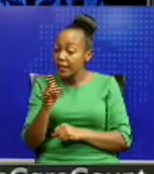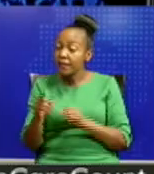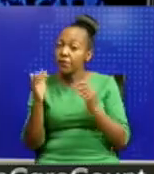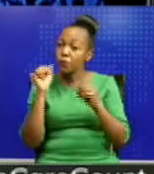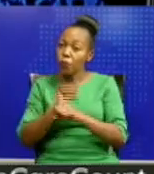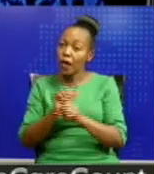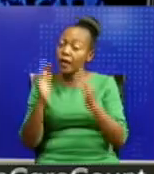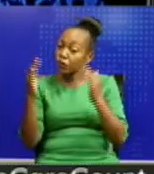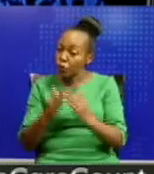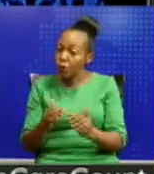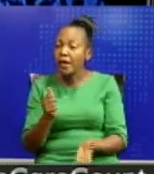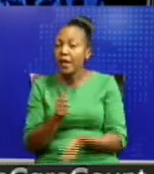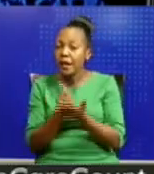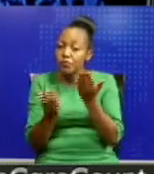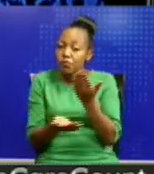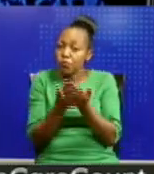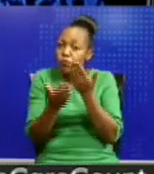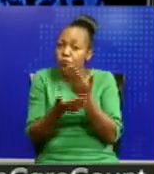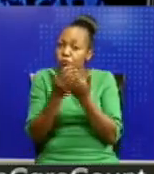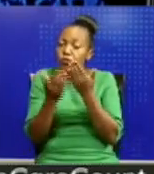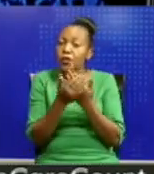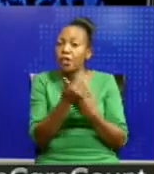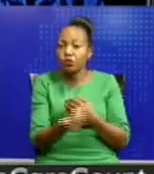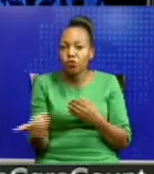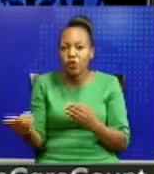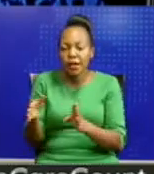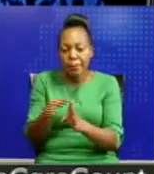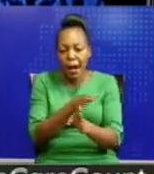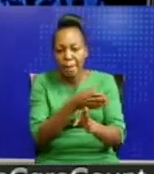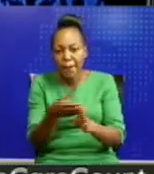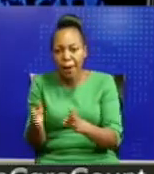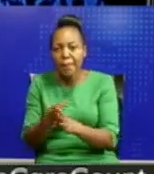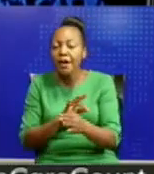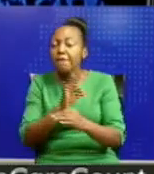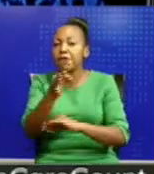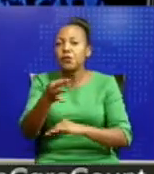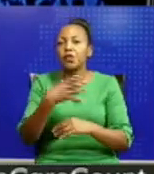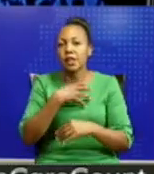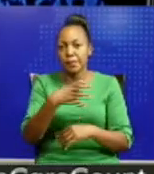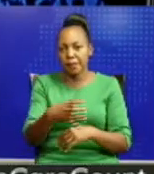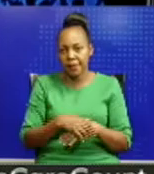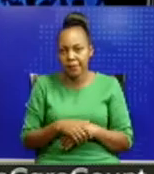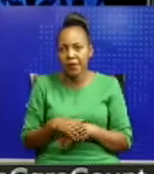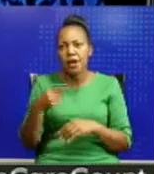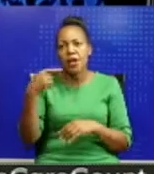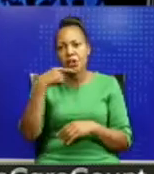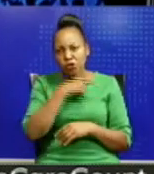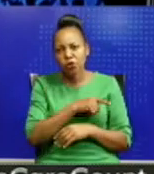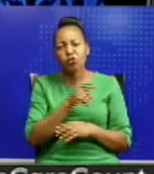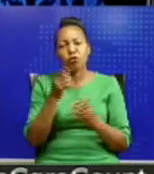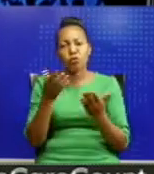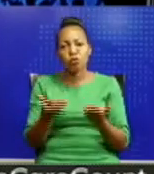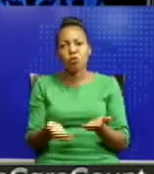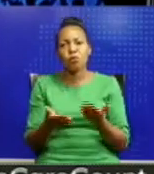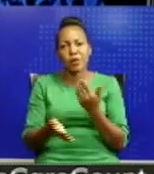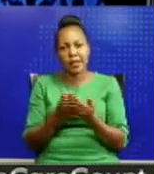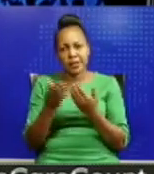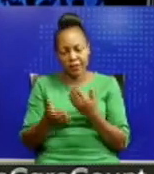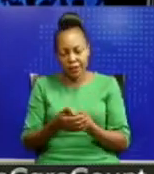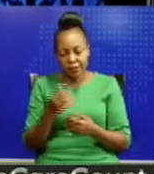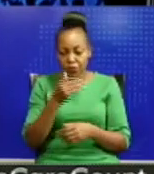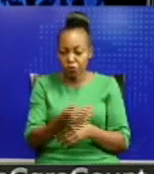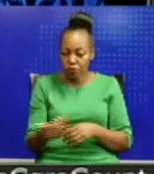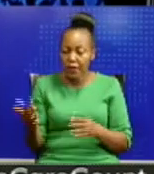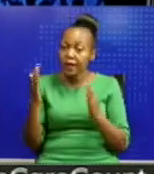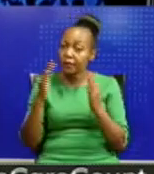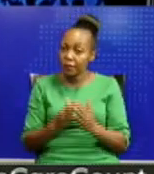the upbringing of children, actually nurturing labor, future labor. Social reproduction. Social reproduction, yes. Mm. Yes.